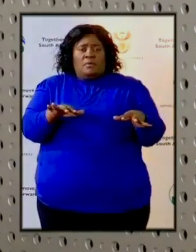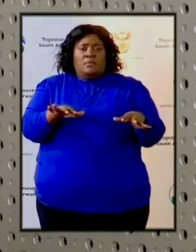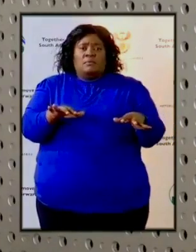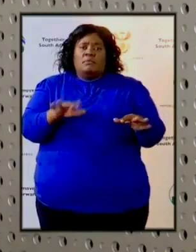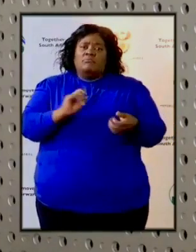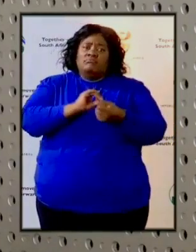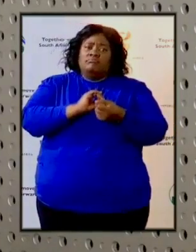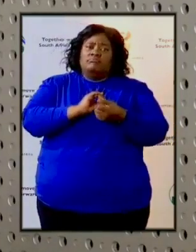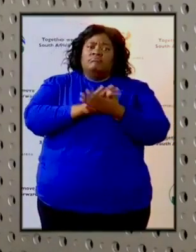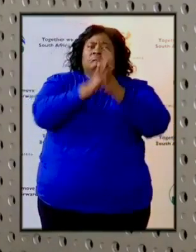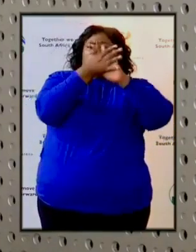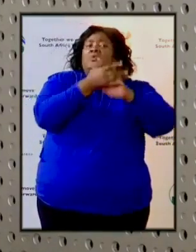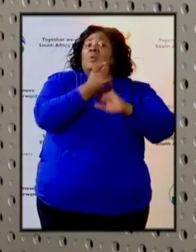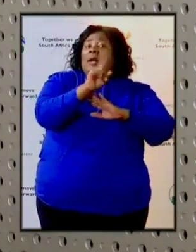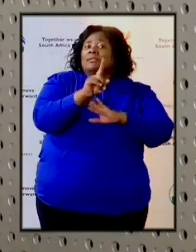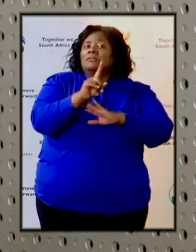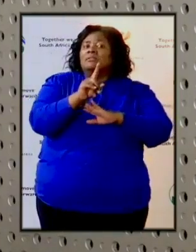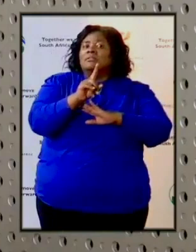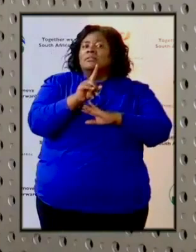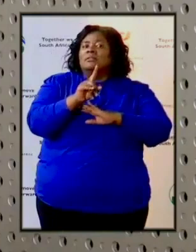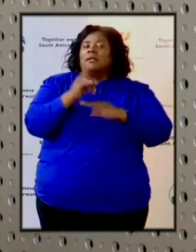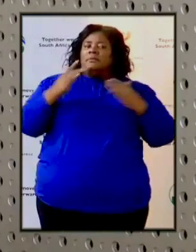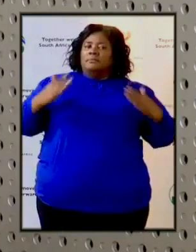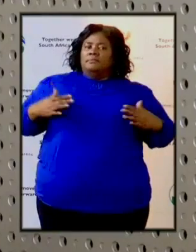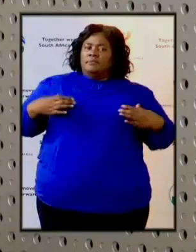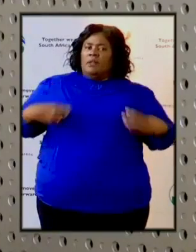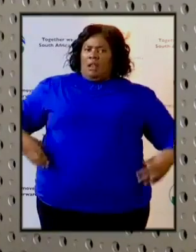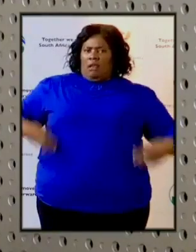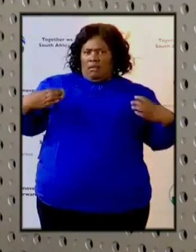attacks mainly the respiratory system. So